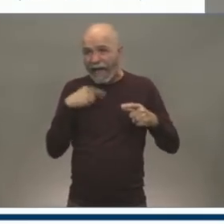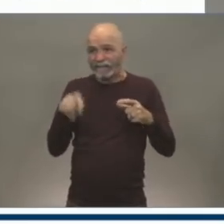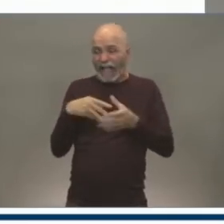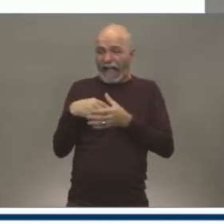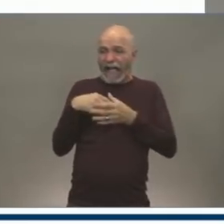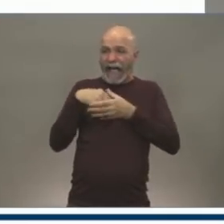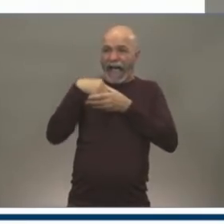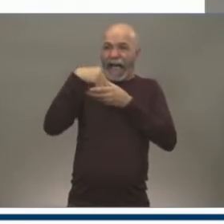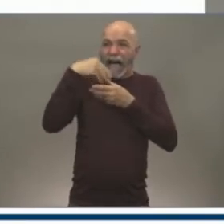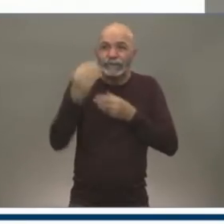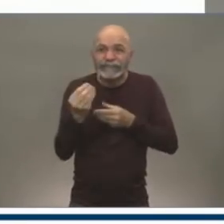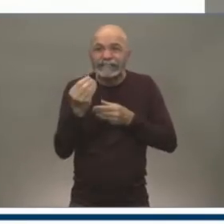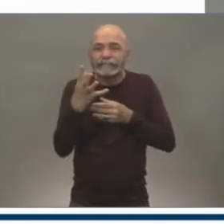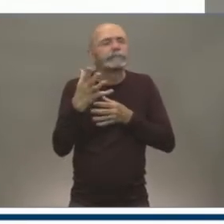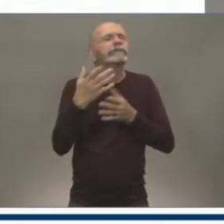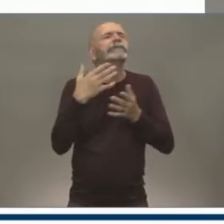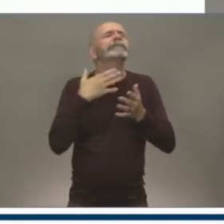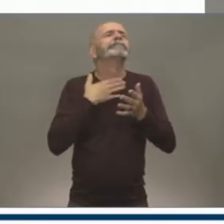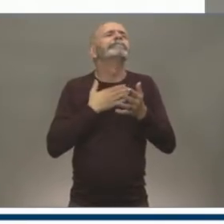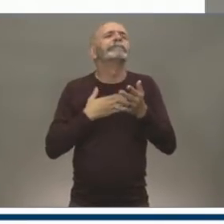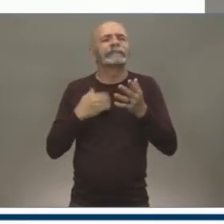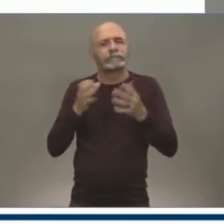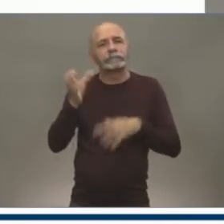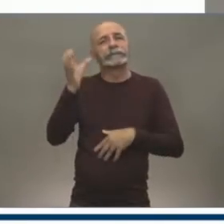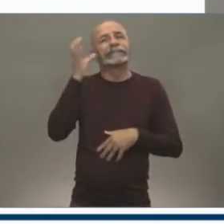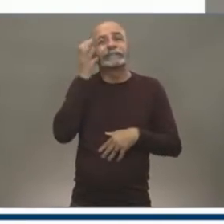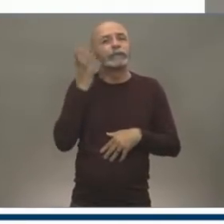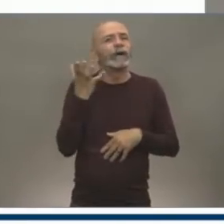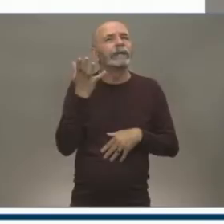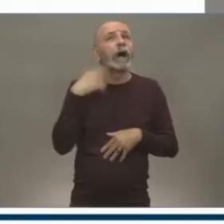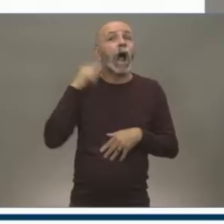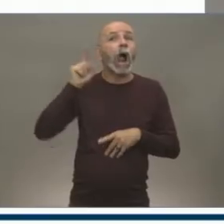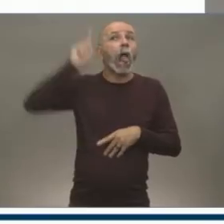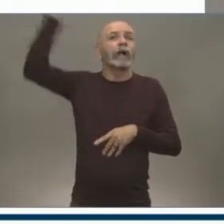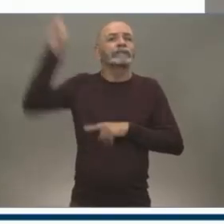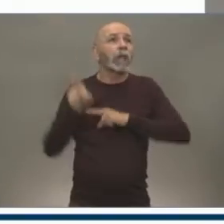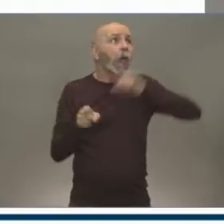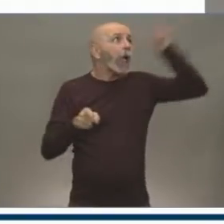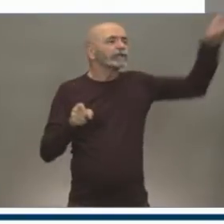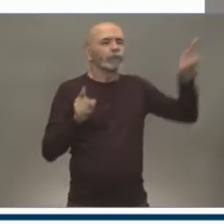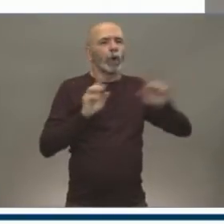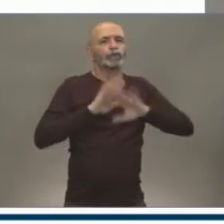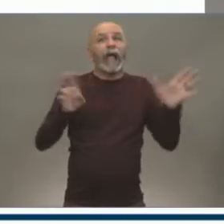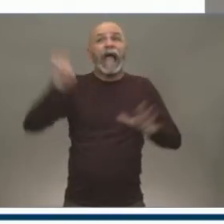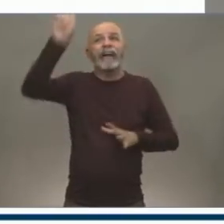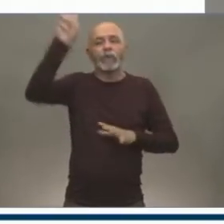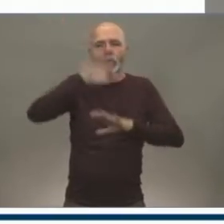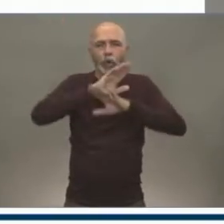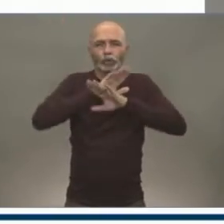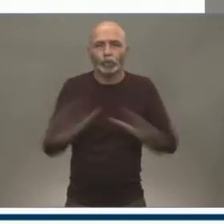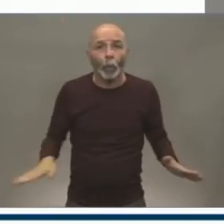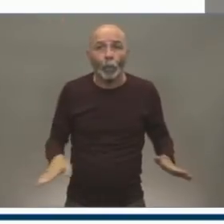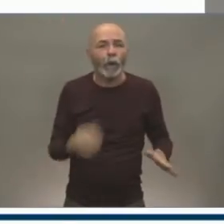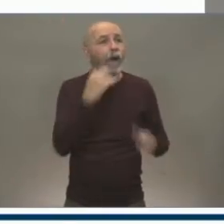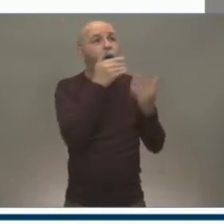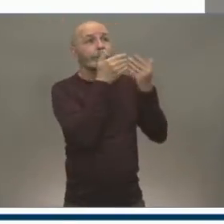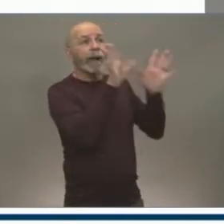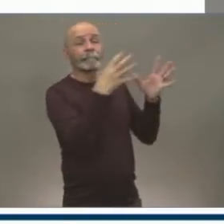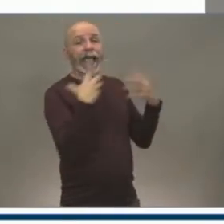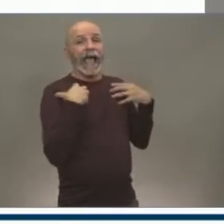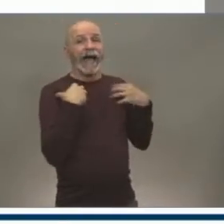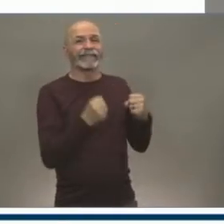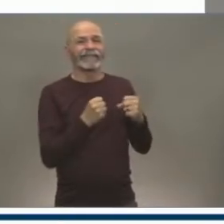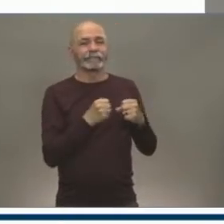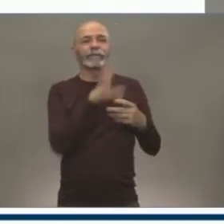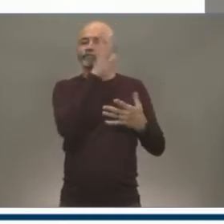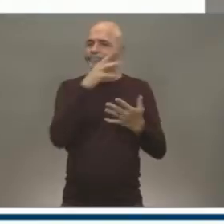obey the travel requirements and continue to follow all the public health measures. And I do recognize that the holiday season